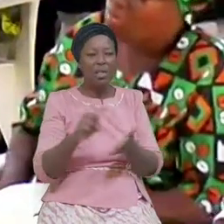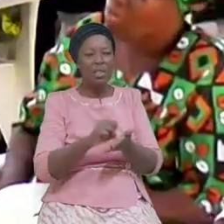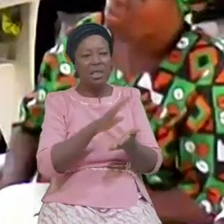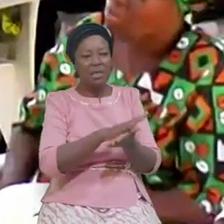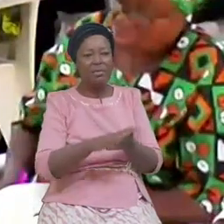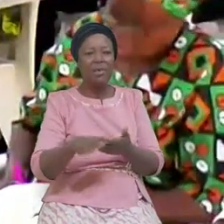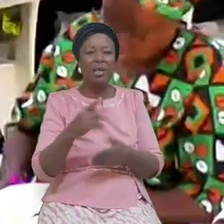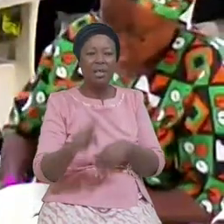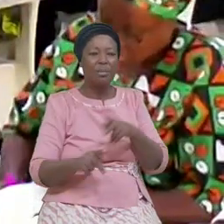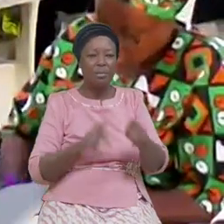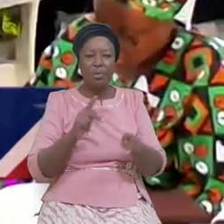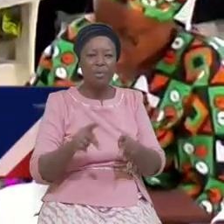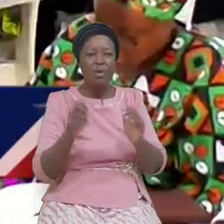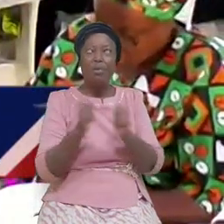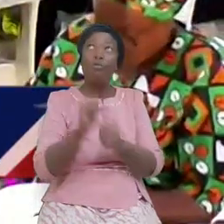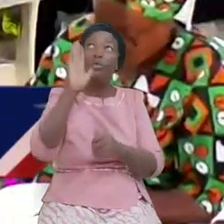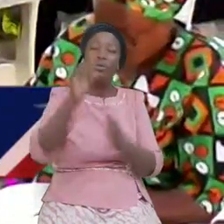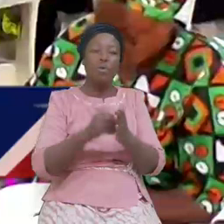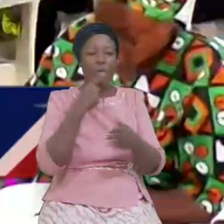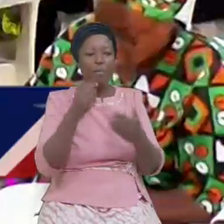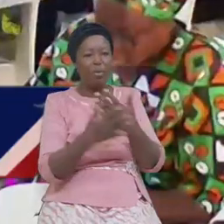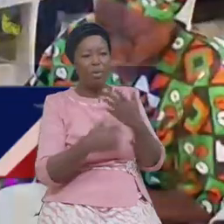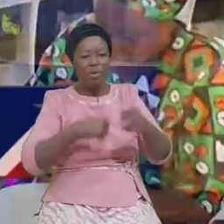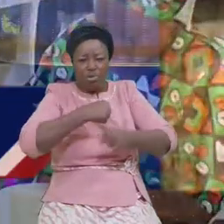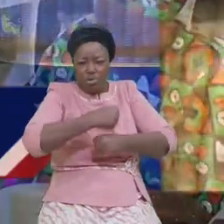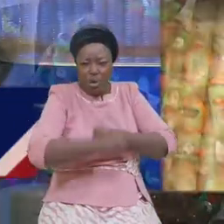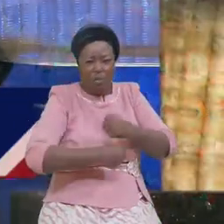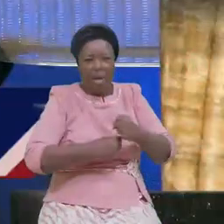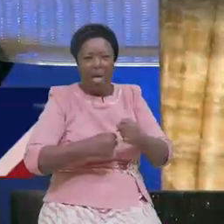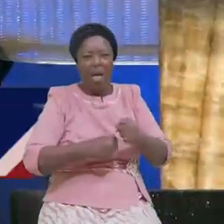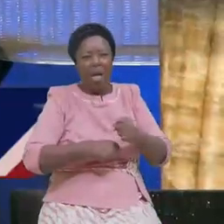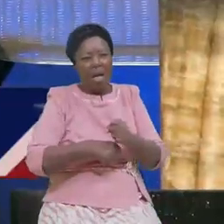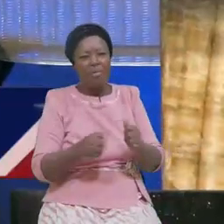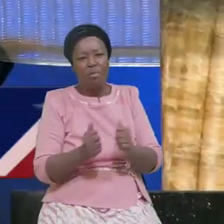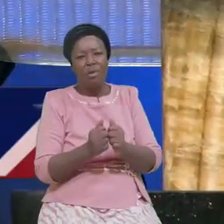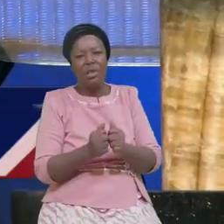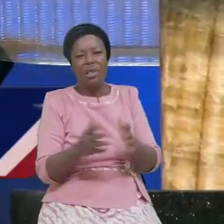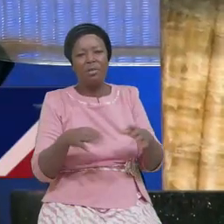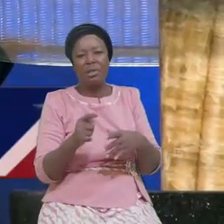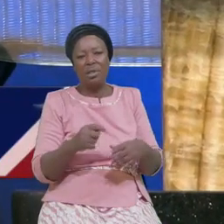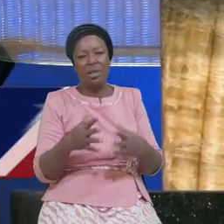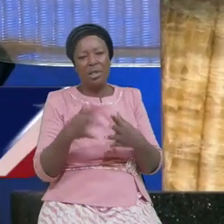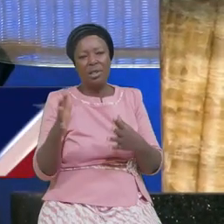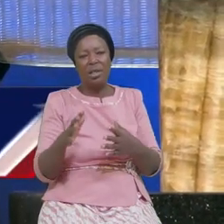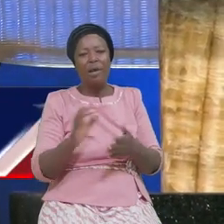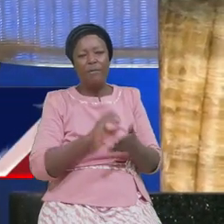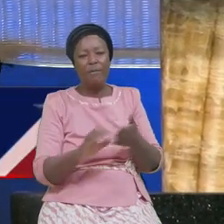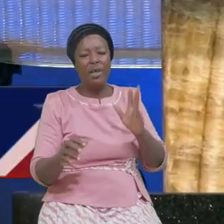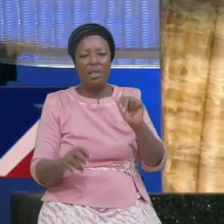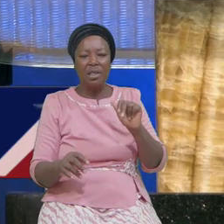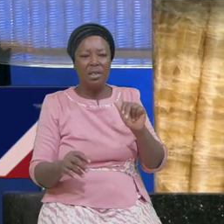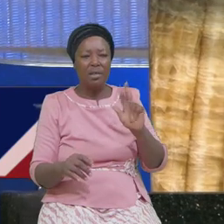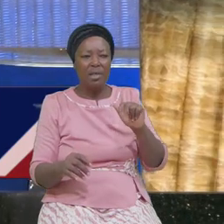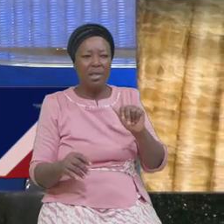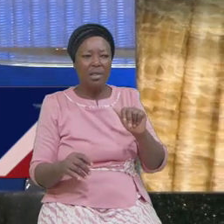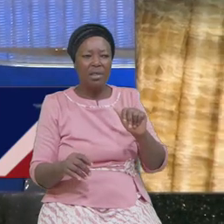the people with his own blood, suffered without the gate. Verse 13, let us